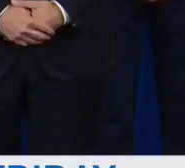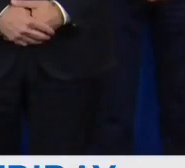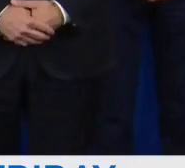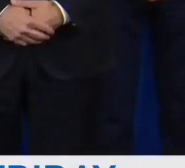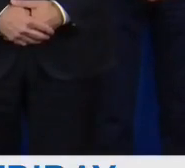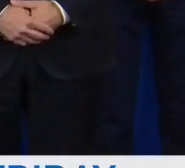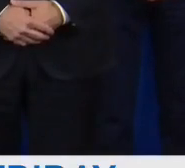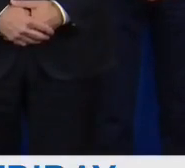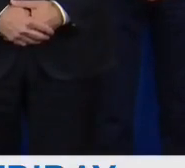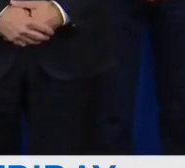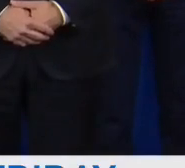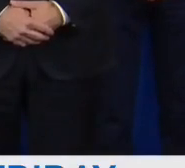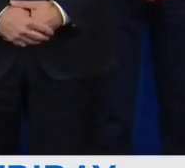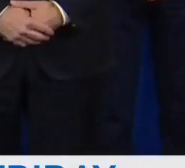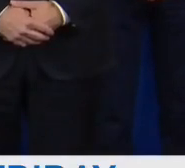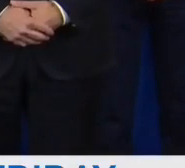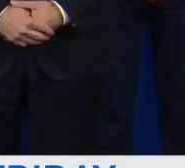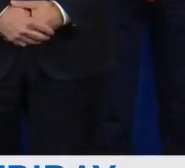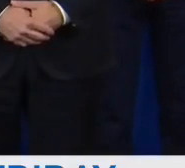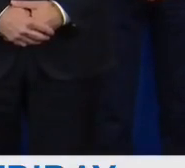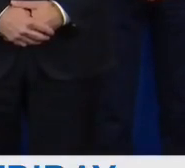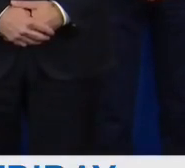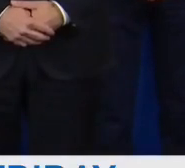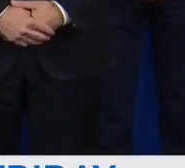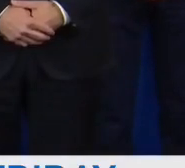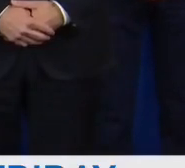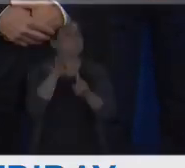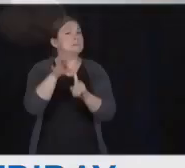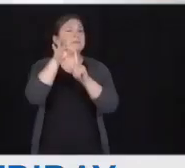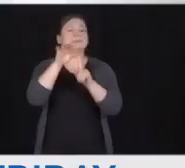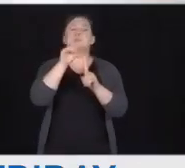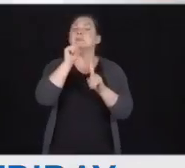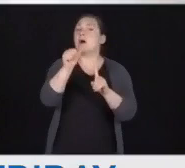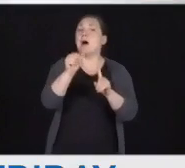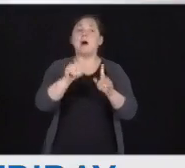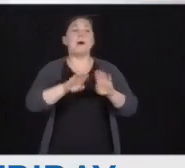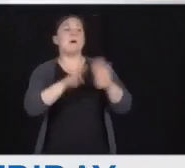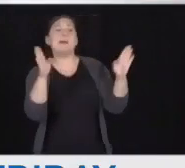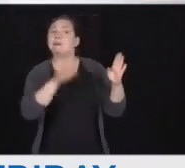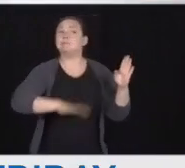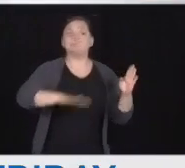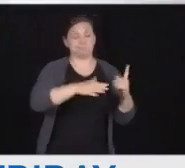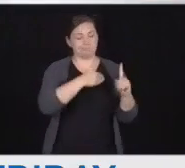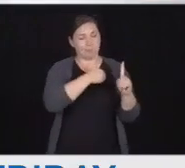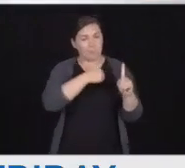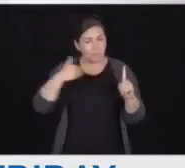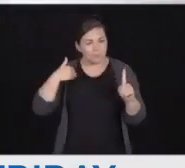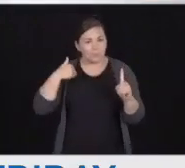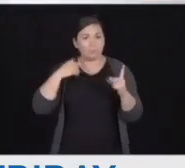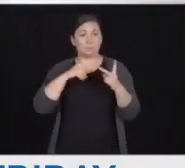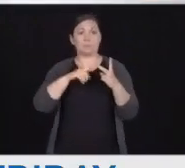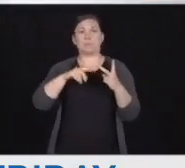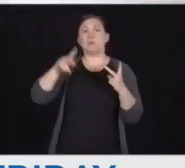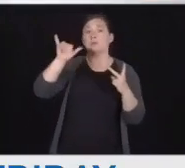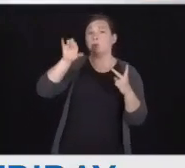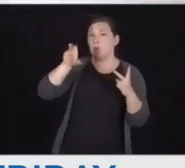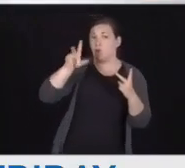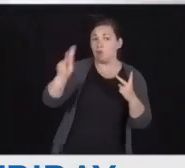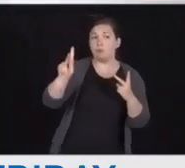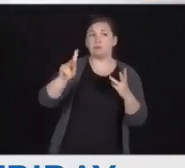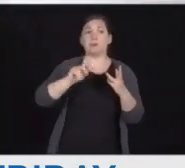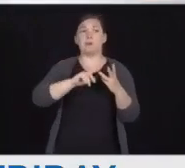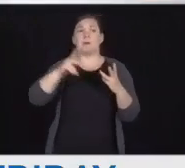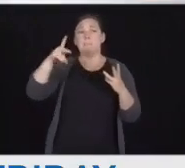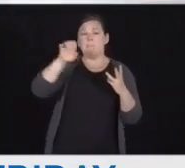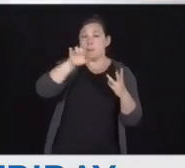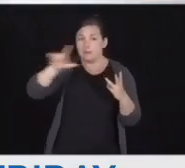time. I want the people in these regions to know that we won't leave anyone behind. And we will provide an